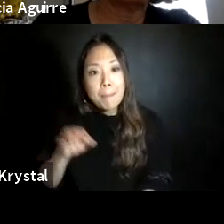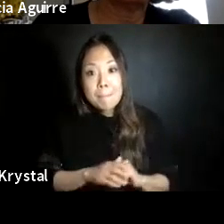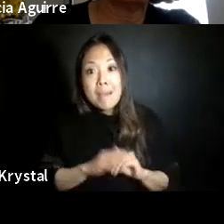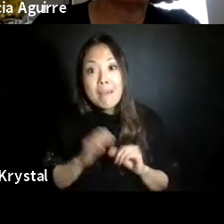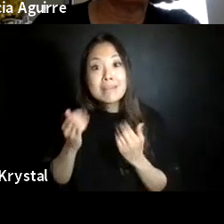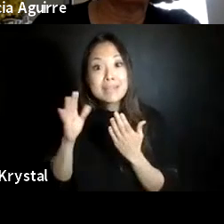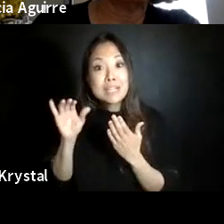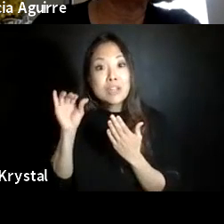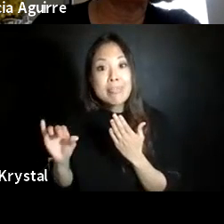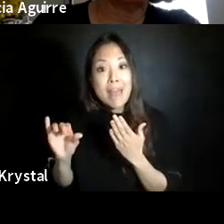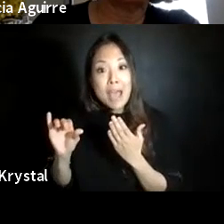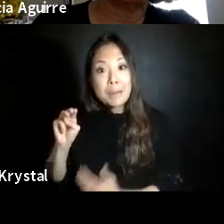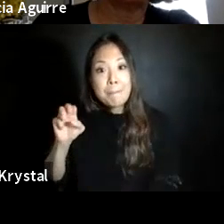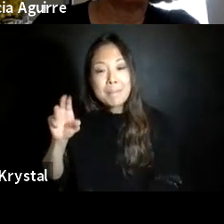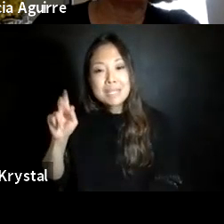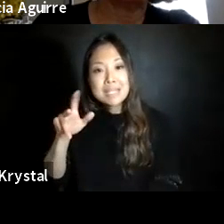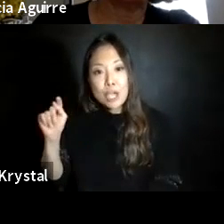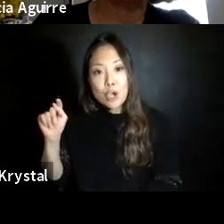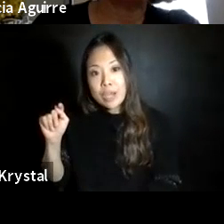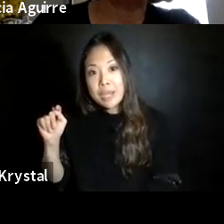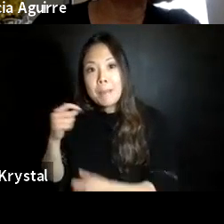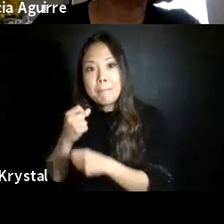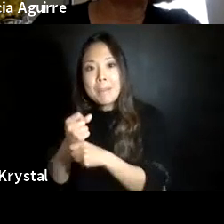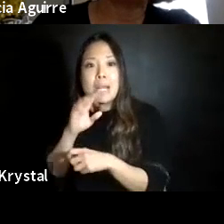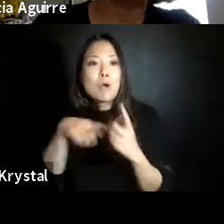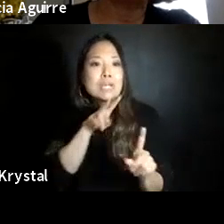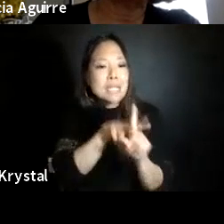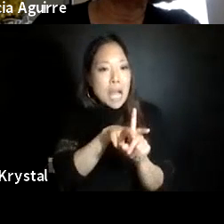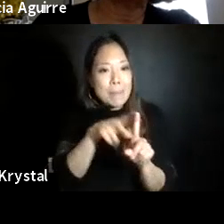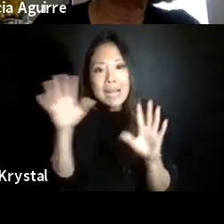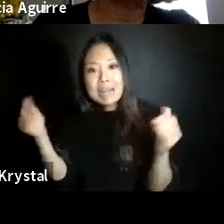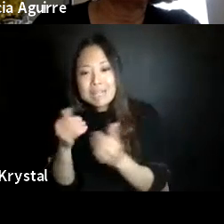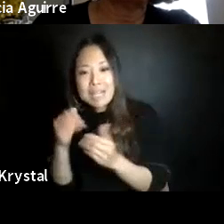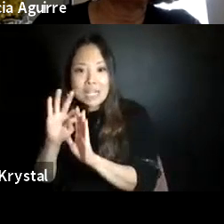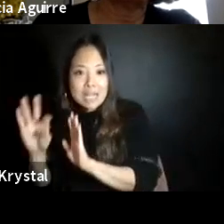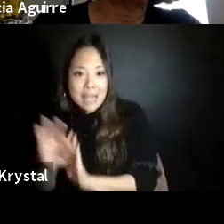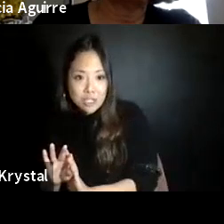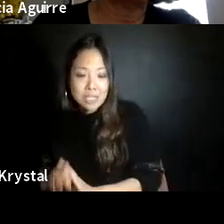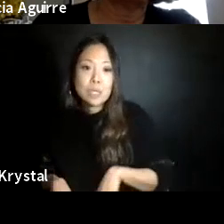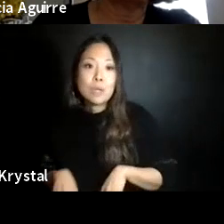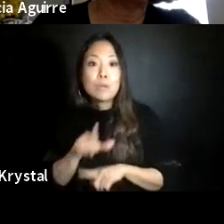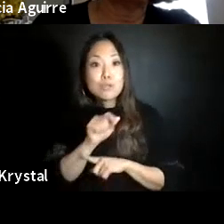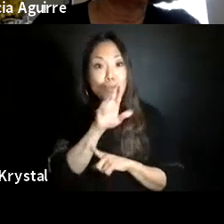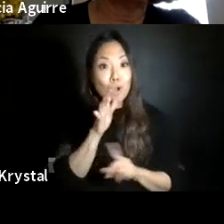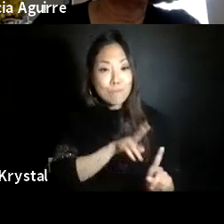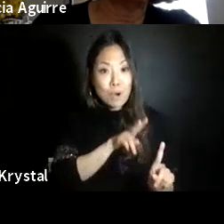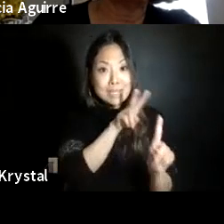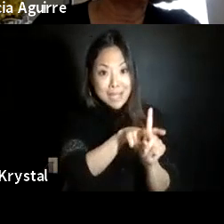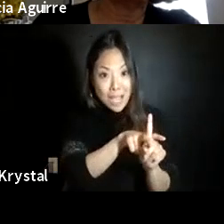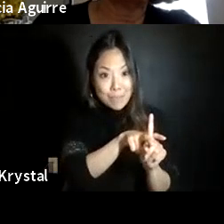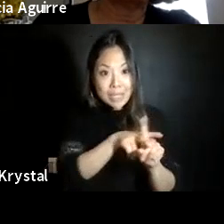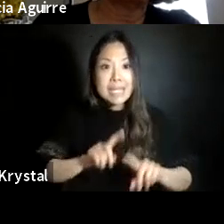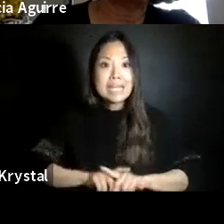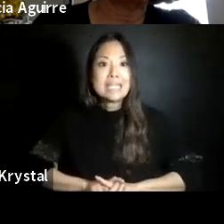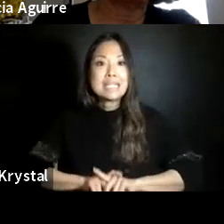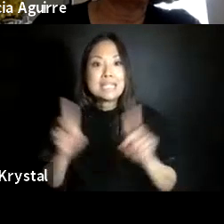about assignment than it is about invitation and selection. Right. So a lottery for assignment is different from a lottery